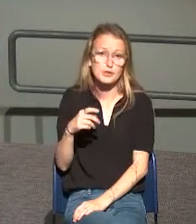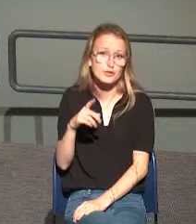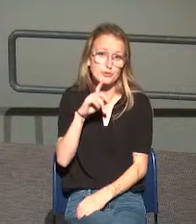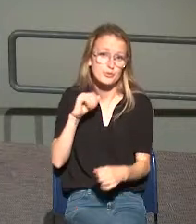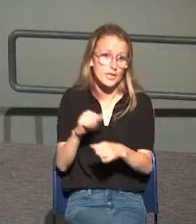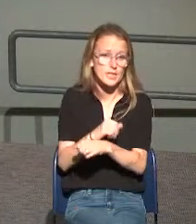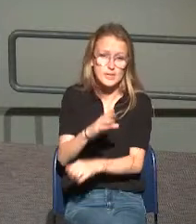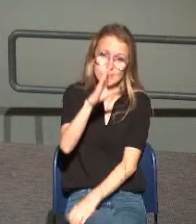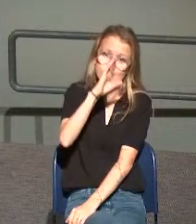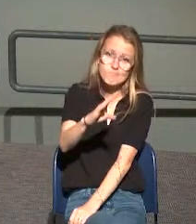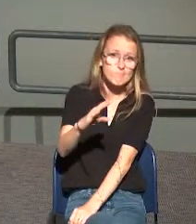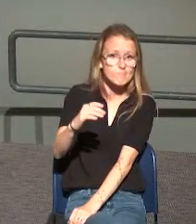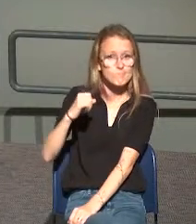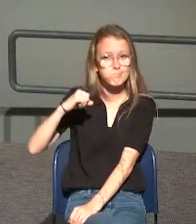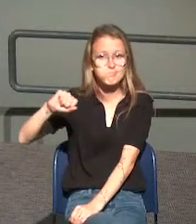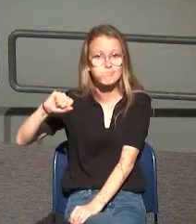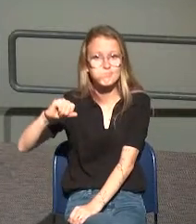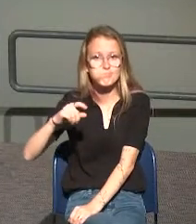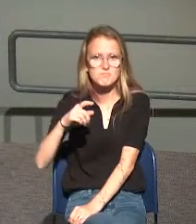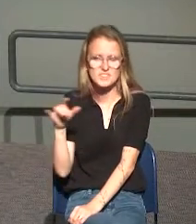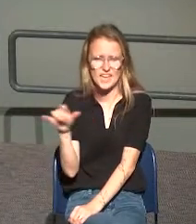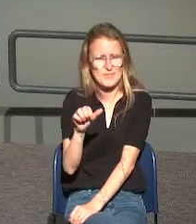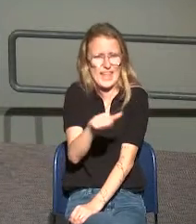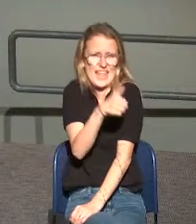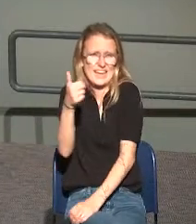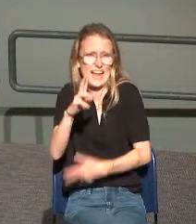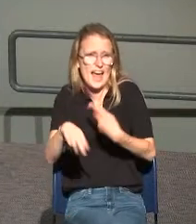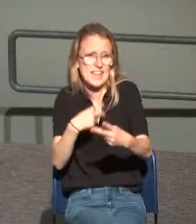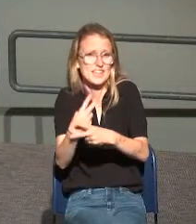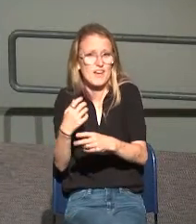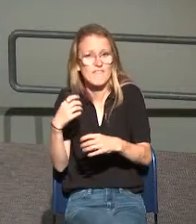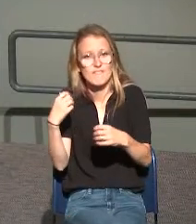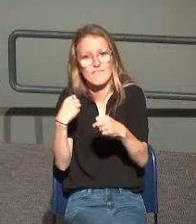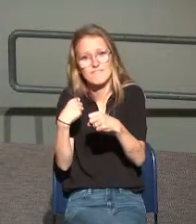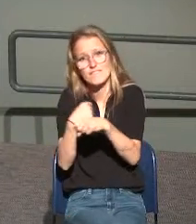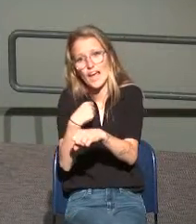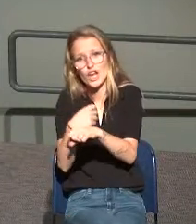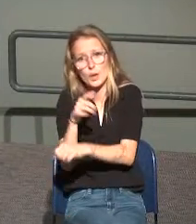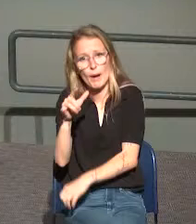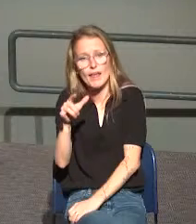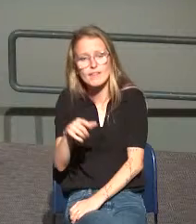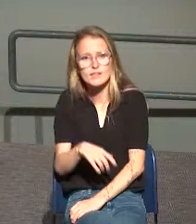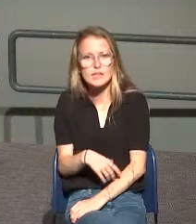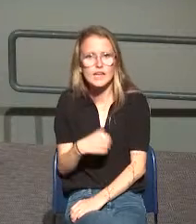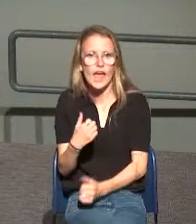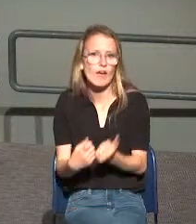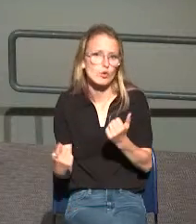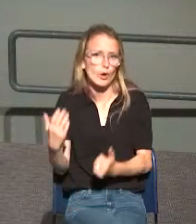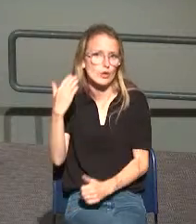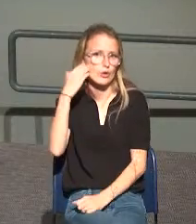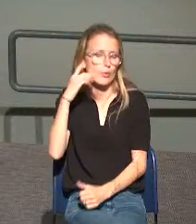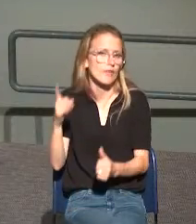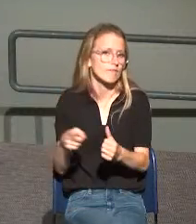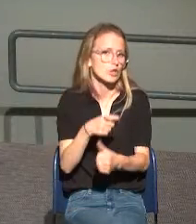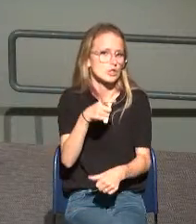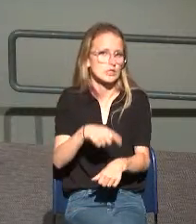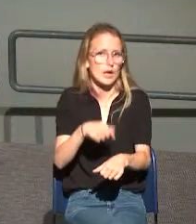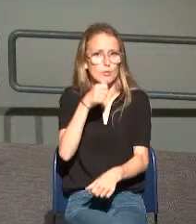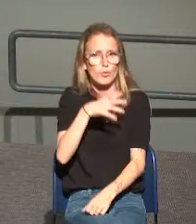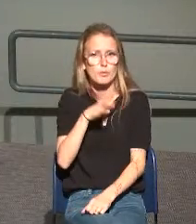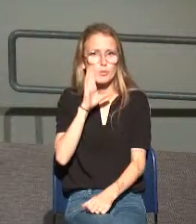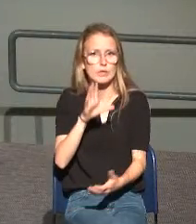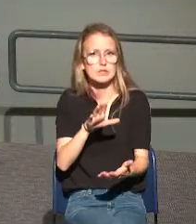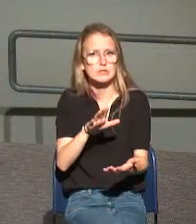fighter pilot is going to be. And everybody knew that the first time a woman died, all hell was going to